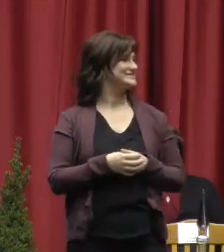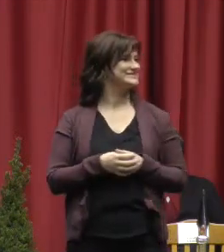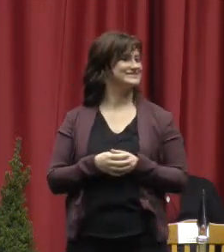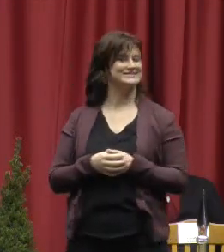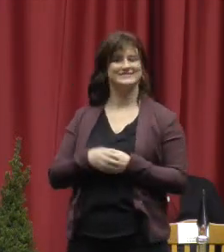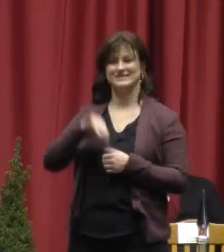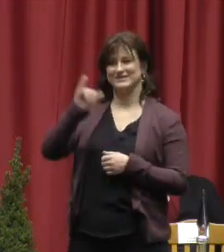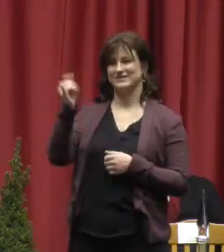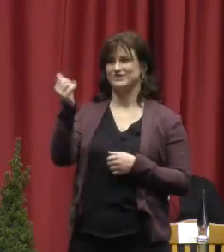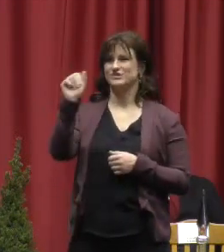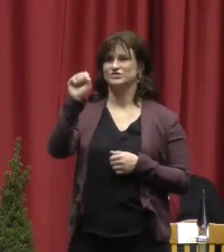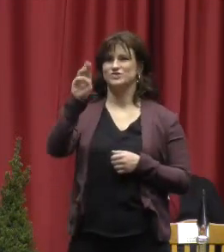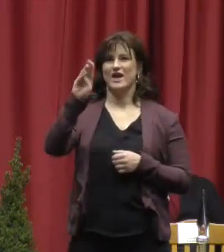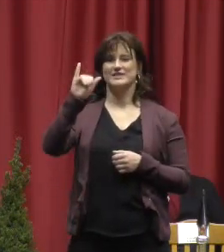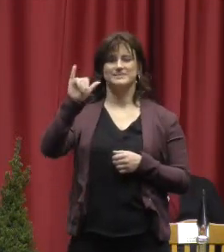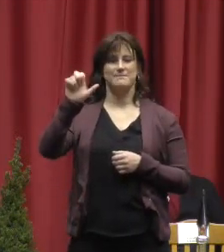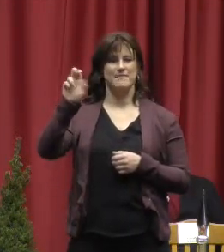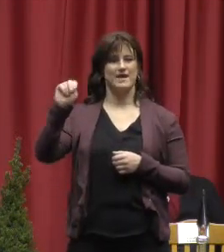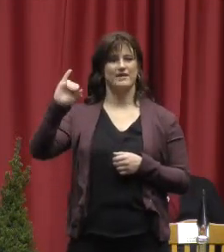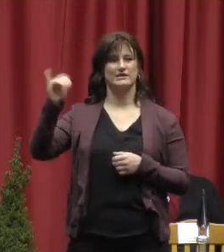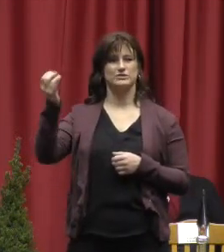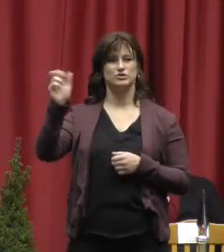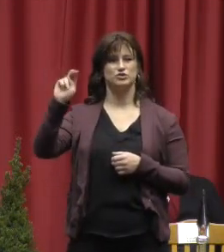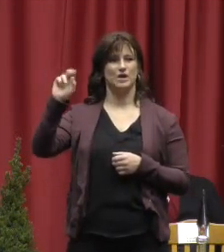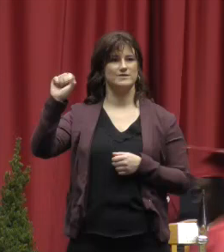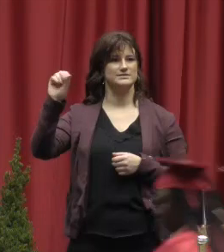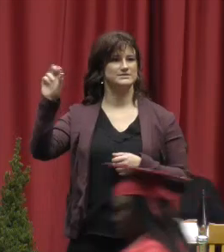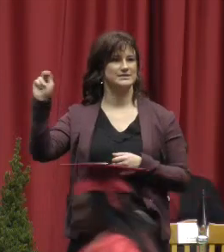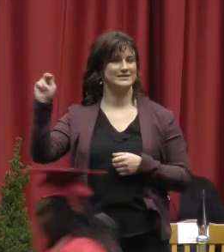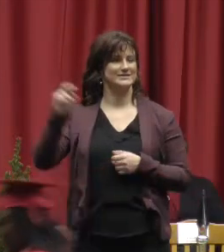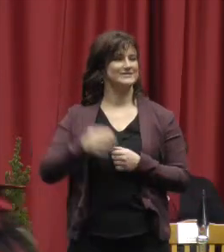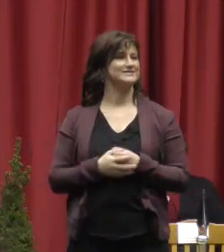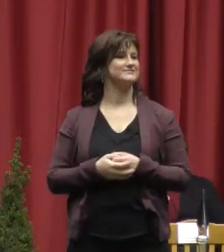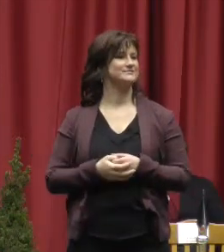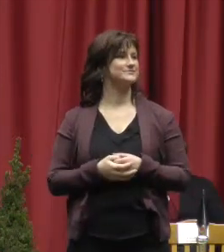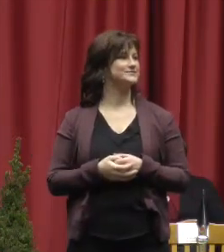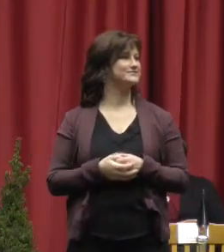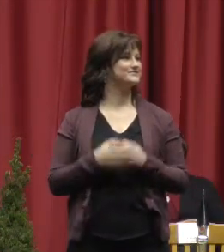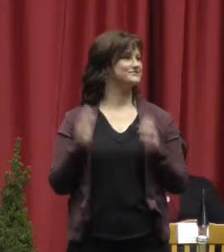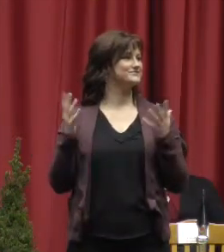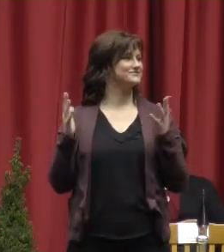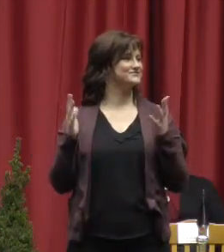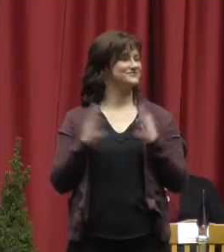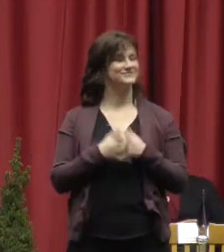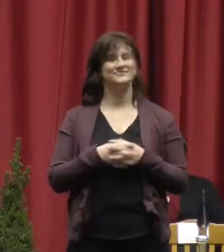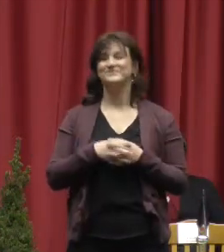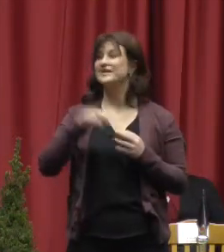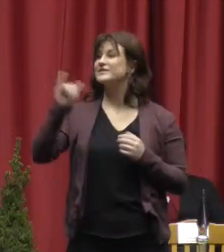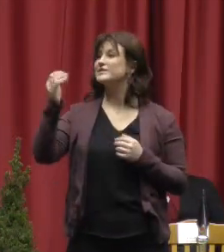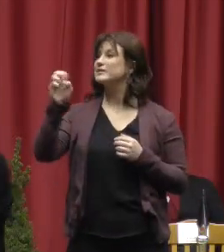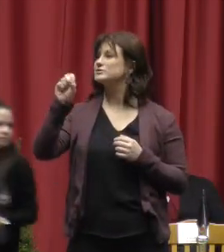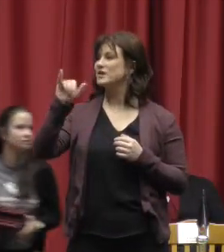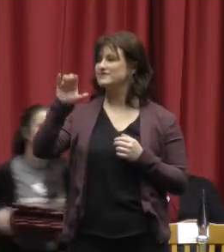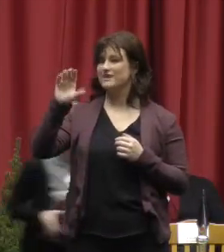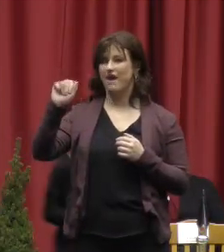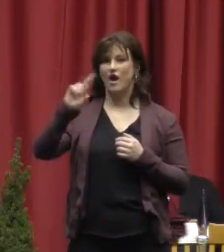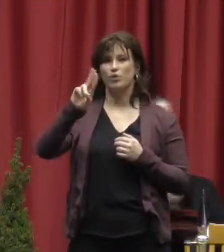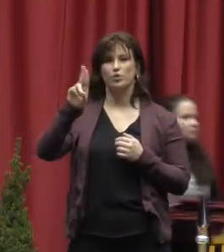Jasmine Johnson, Jessica